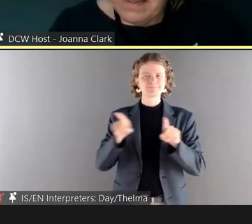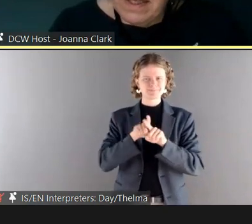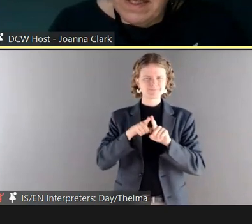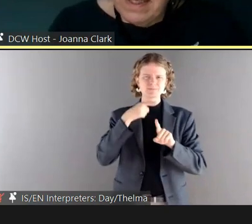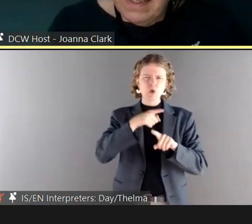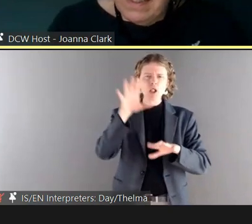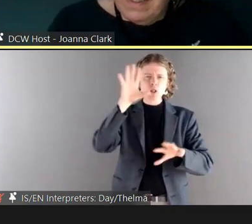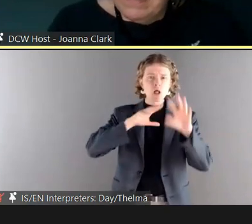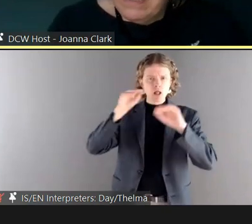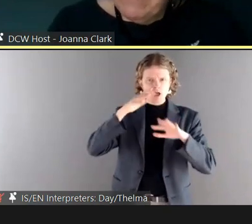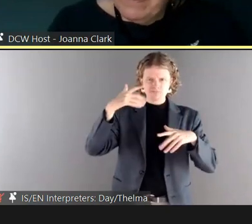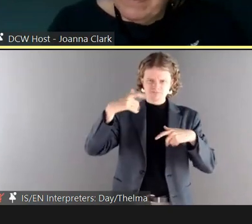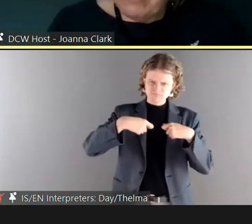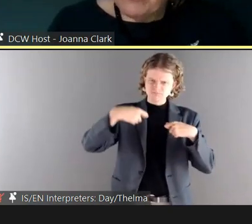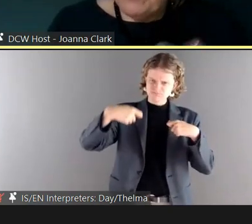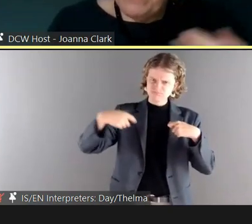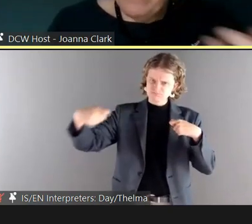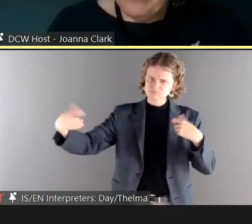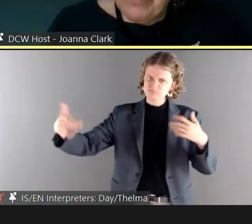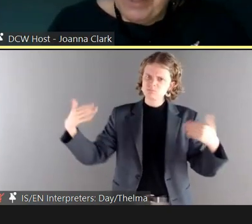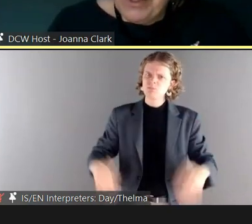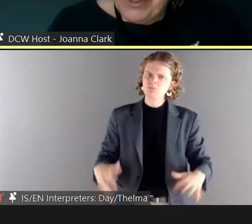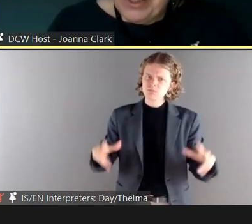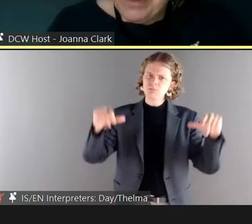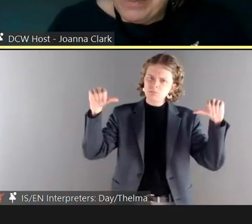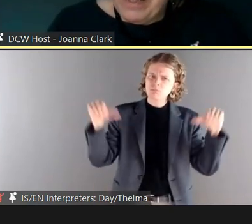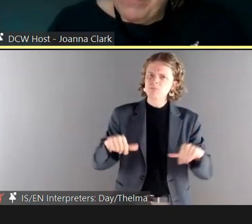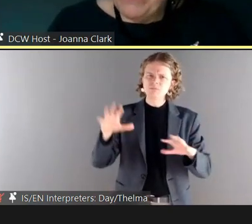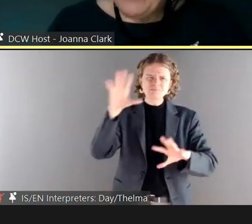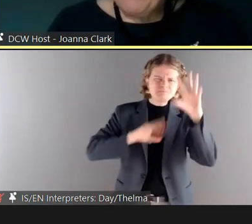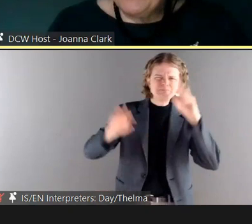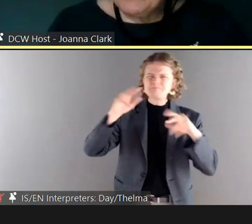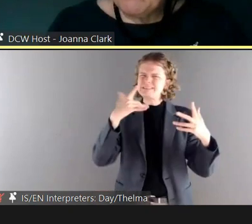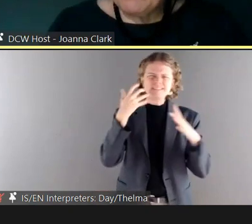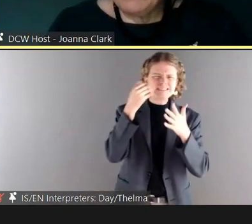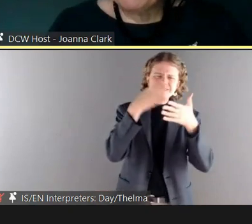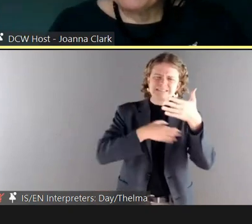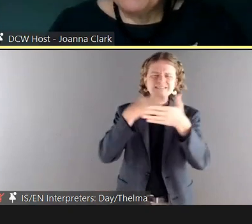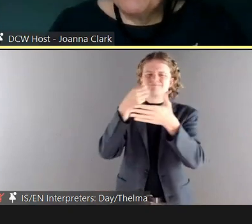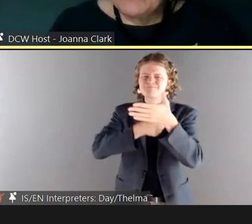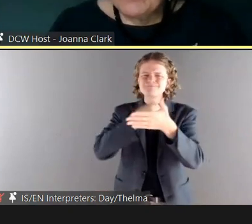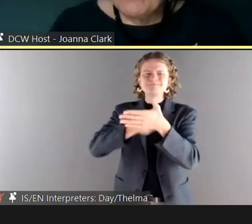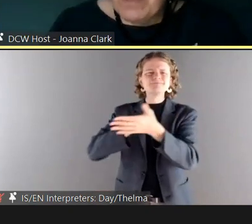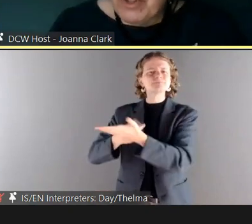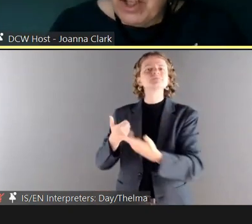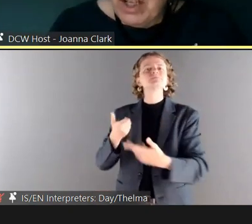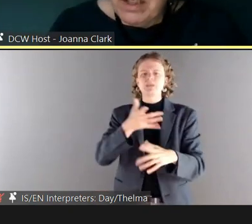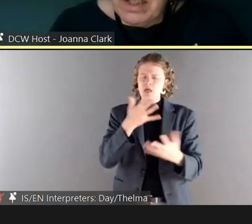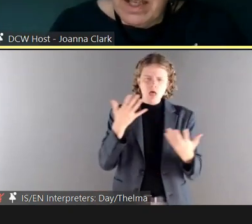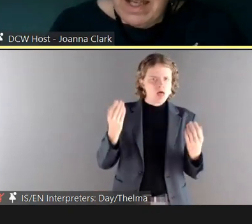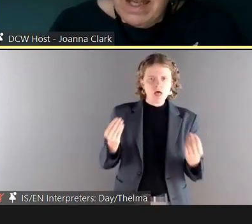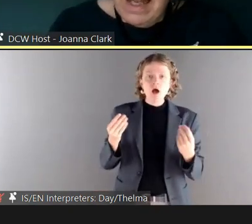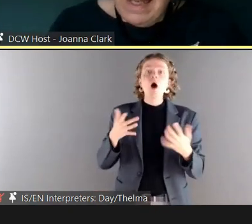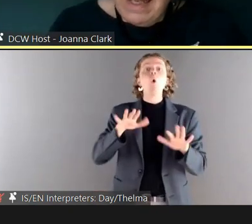expected. And even actually when they do know their child is deaf, they often don't know how to communicate with their